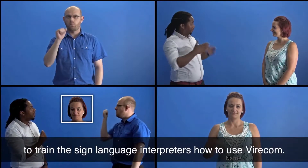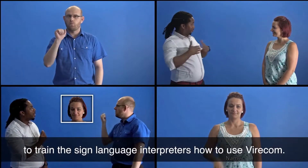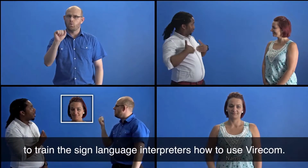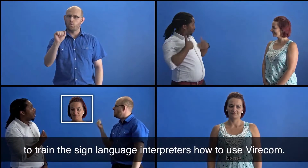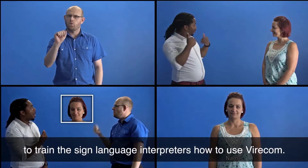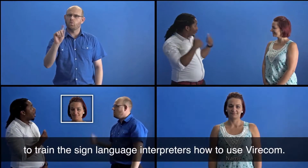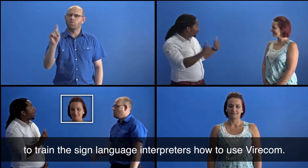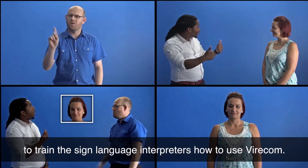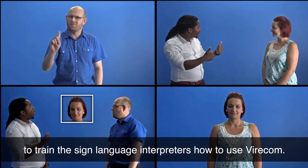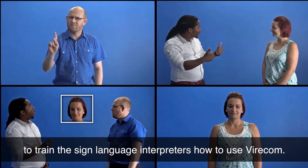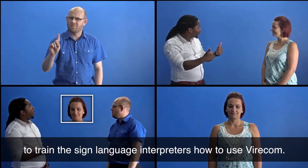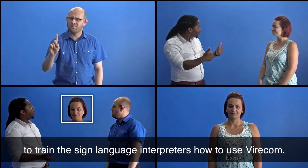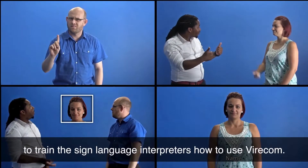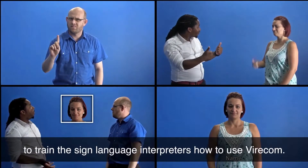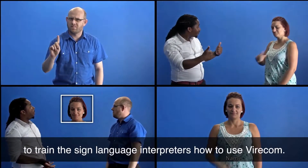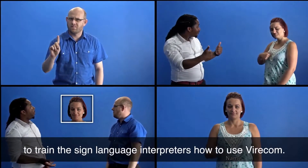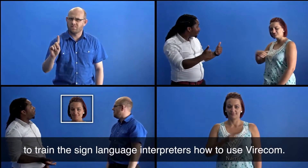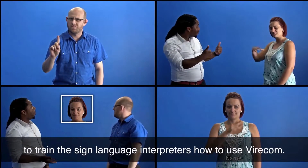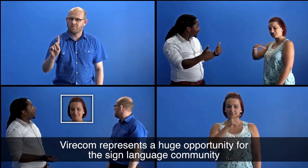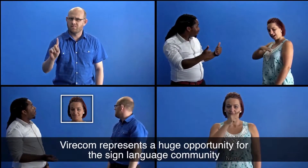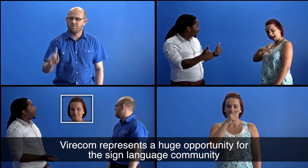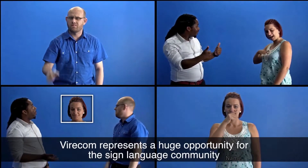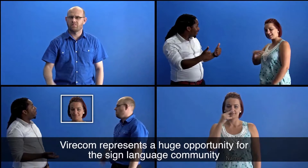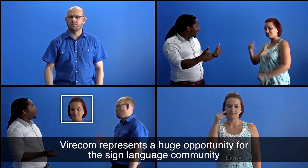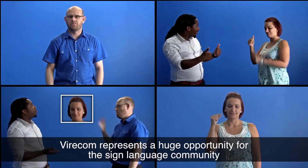language interpreters how to use Viacom.